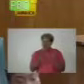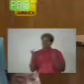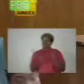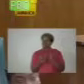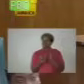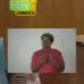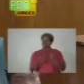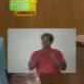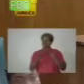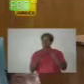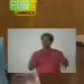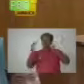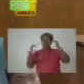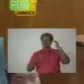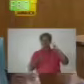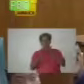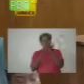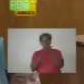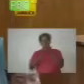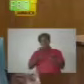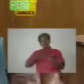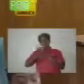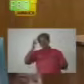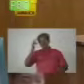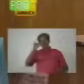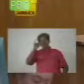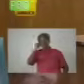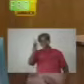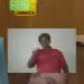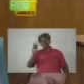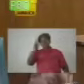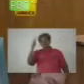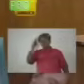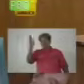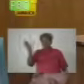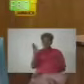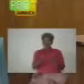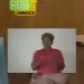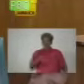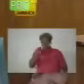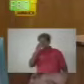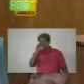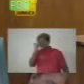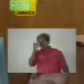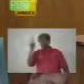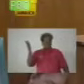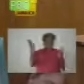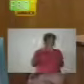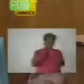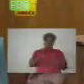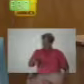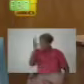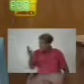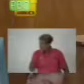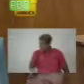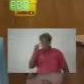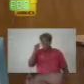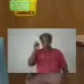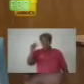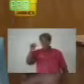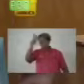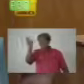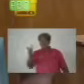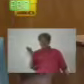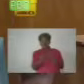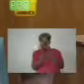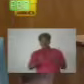examples of Jamaica's prejudice because jazz and blues never ever lock off, Sumfest never ever lock off, Sting never ever lock off.